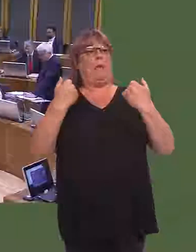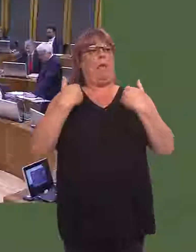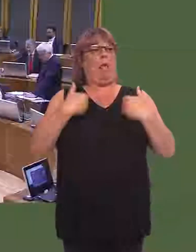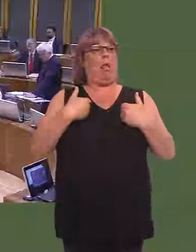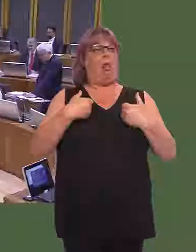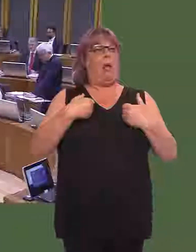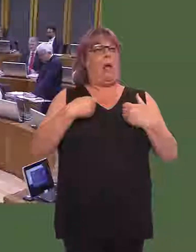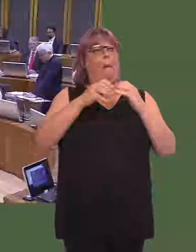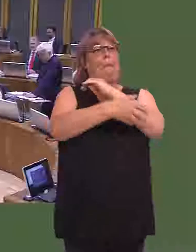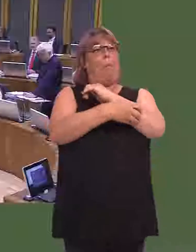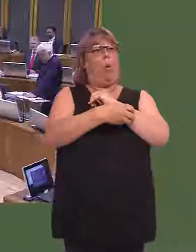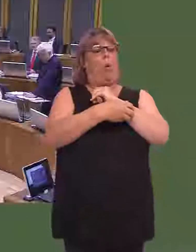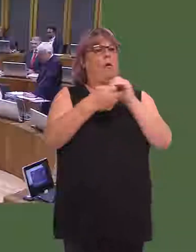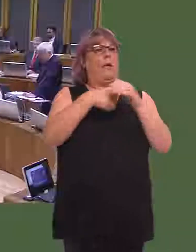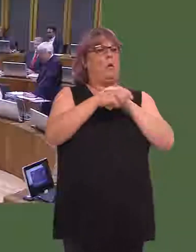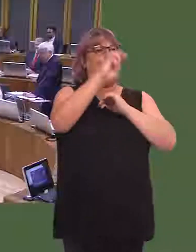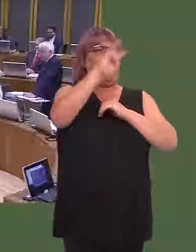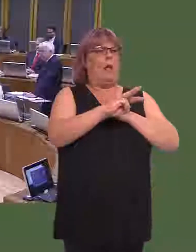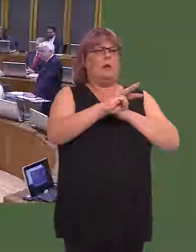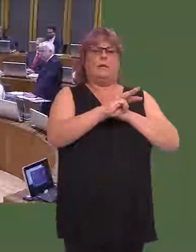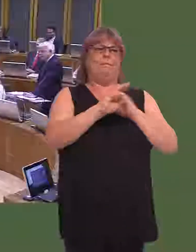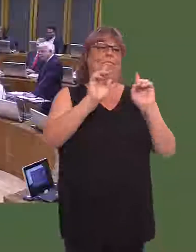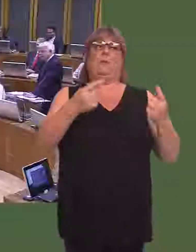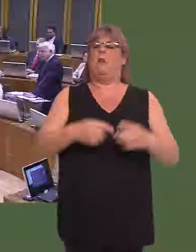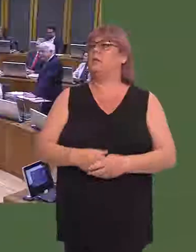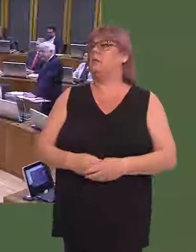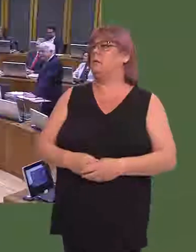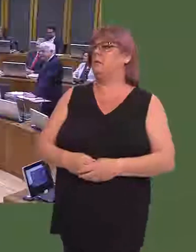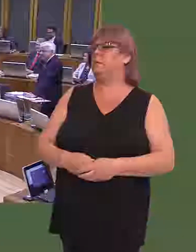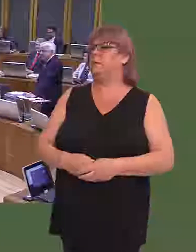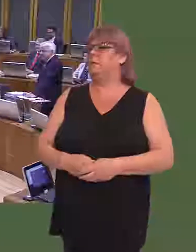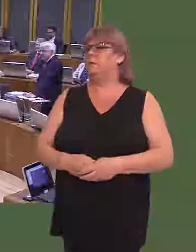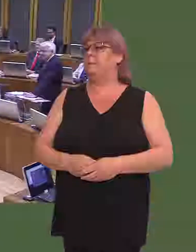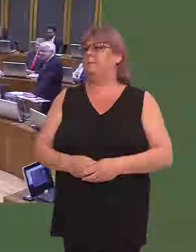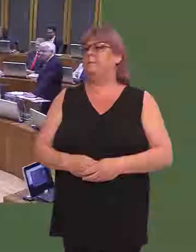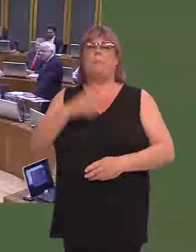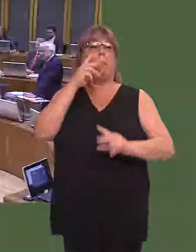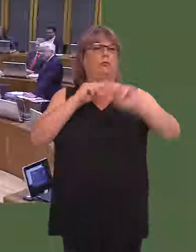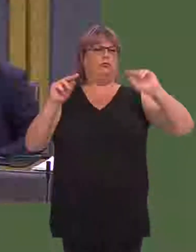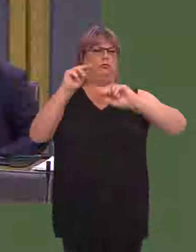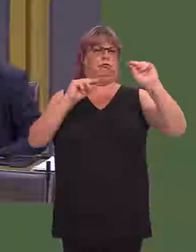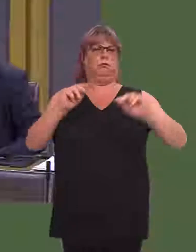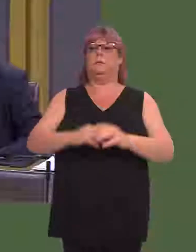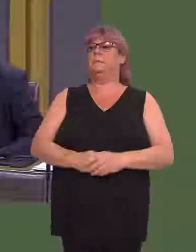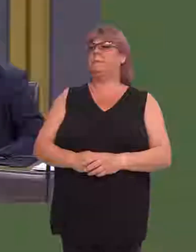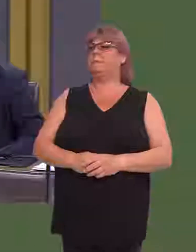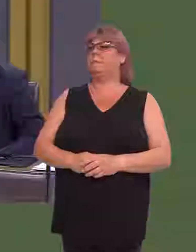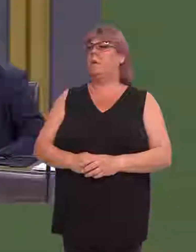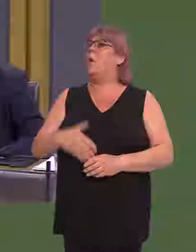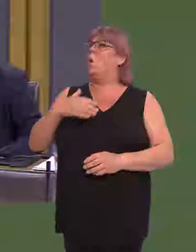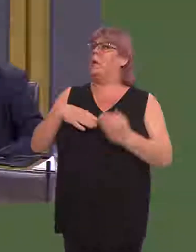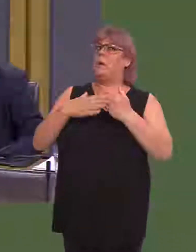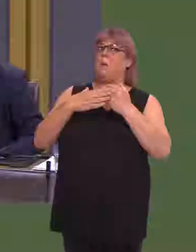and ill in Labour's Wales. An information campaign, more readily access